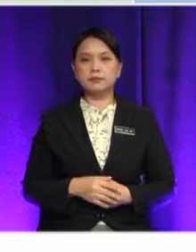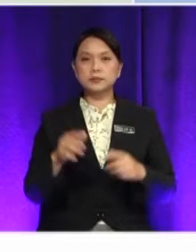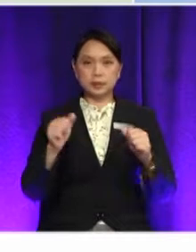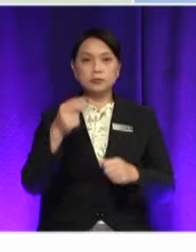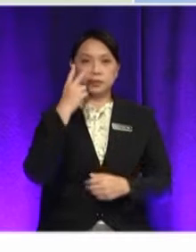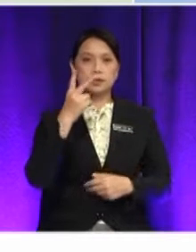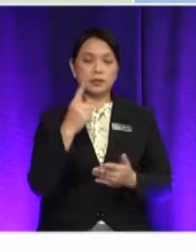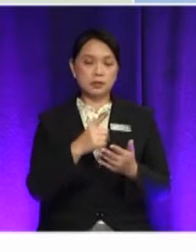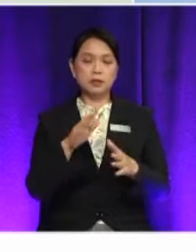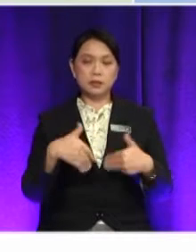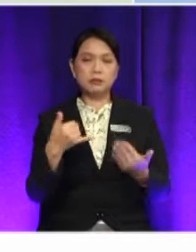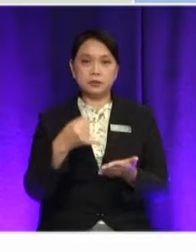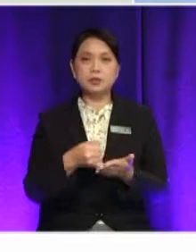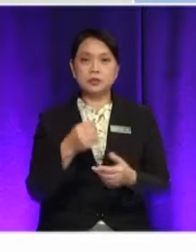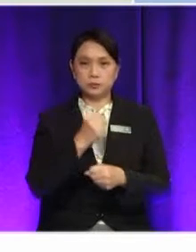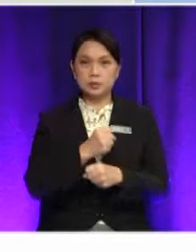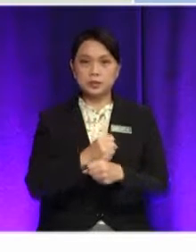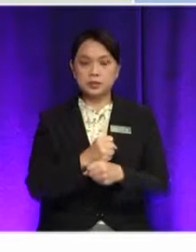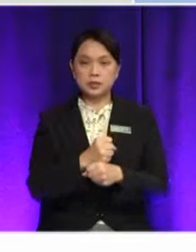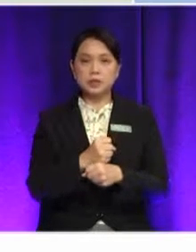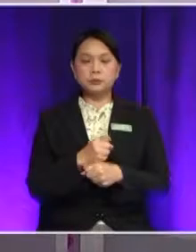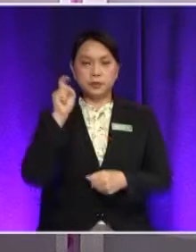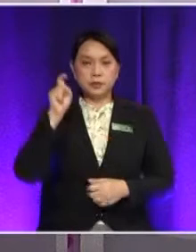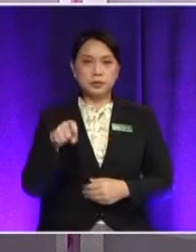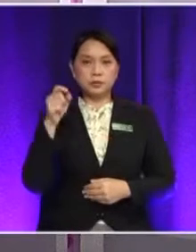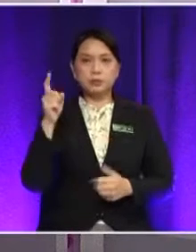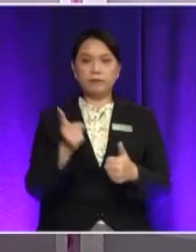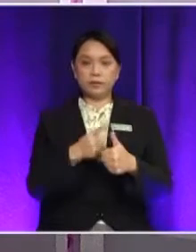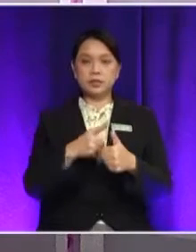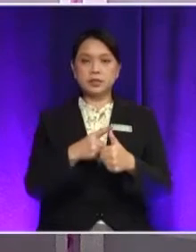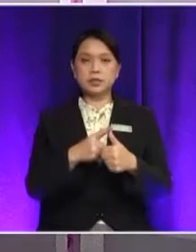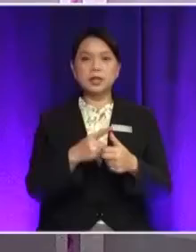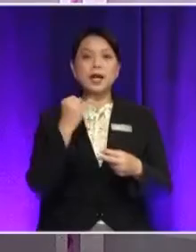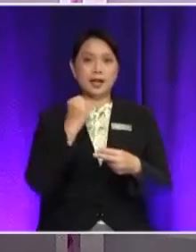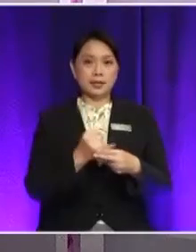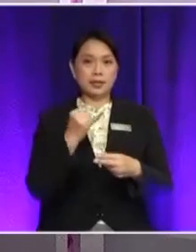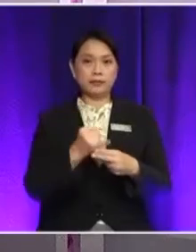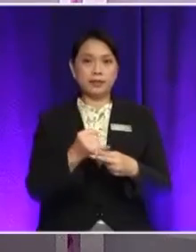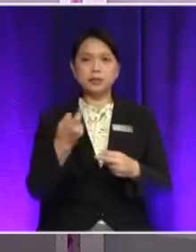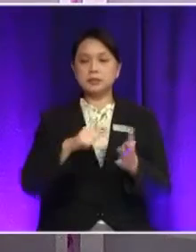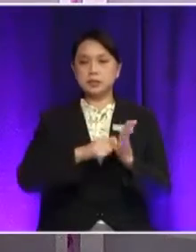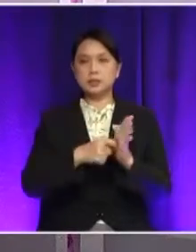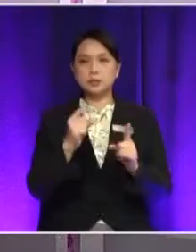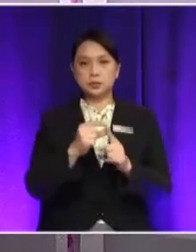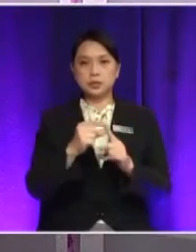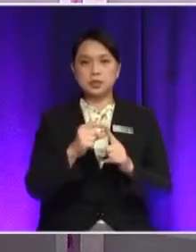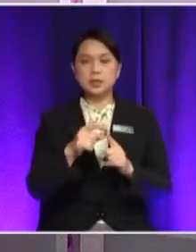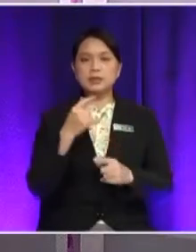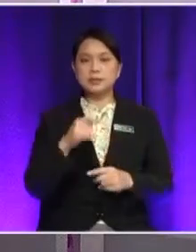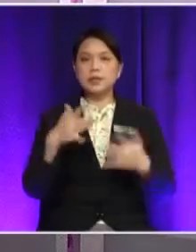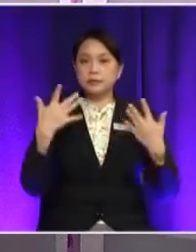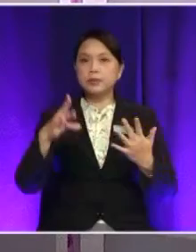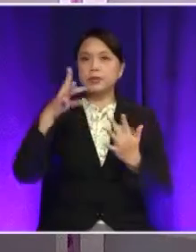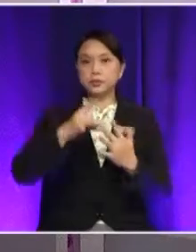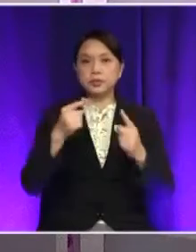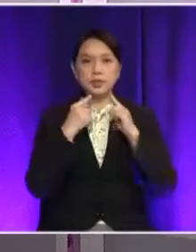works? Yep. Now, they have to first identify the keywords before and after, just like what we did earlier. So they have already chosen the answer